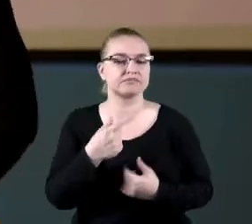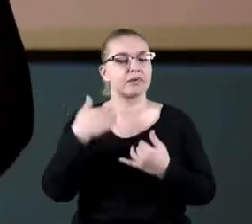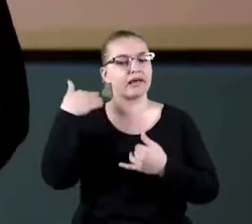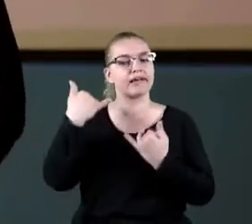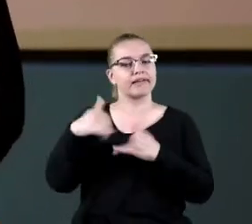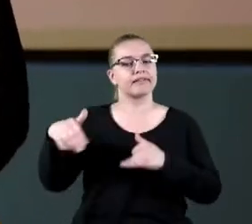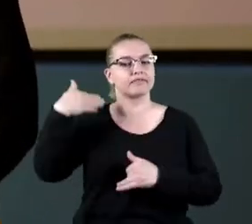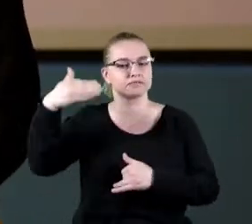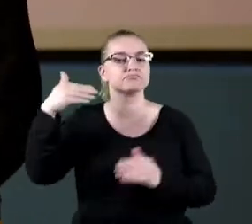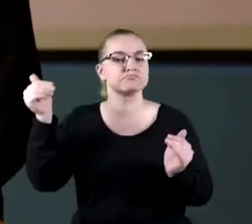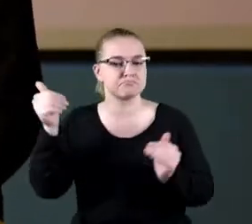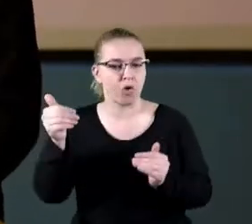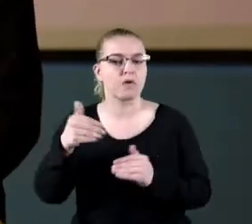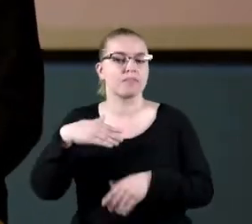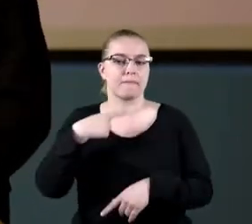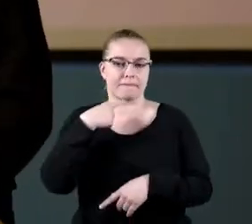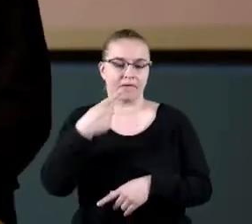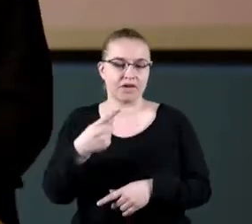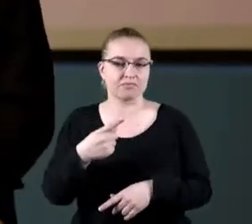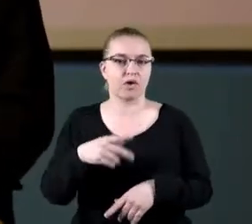the stress of the time.